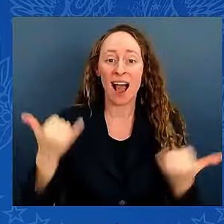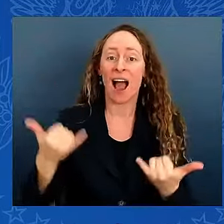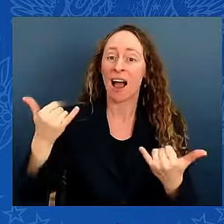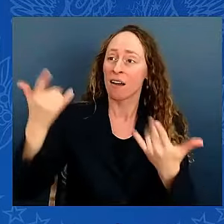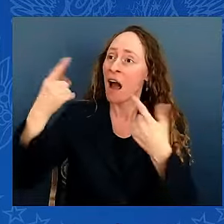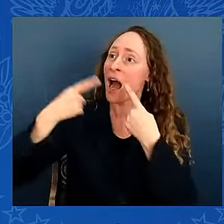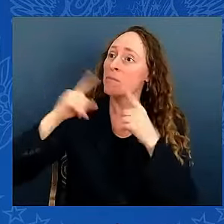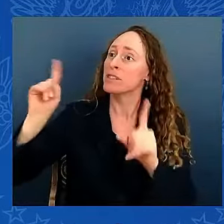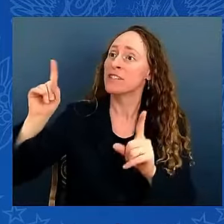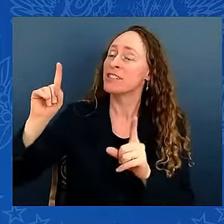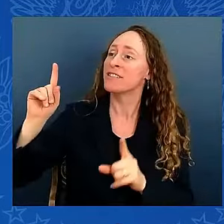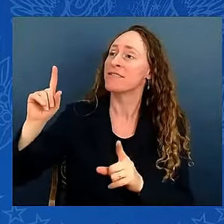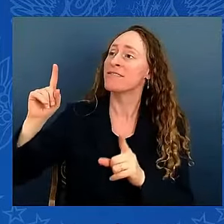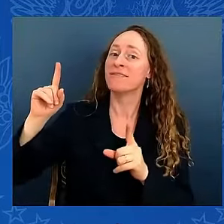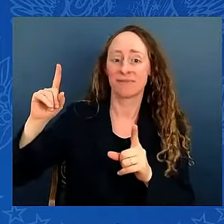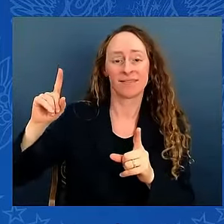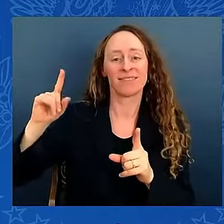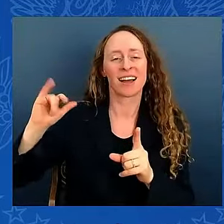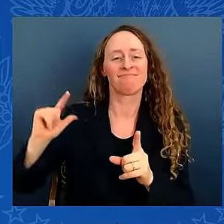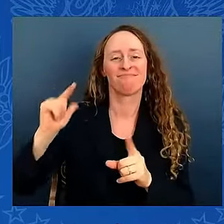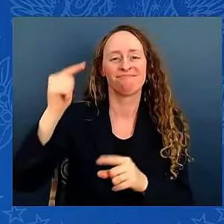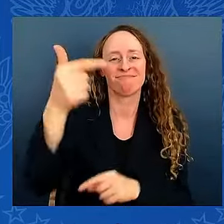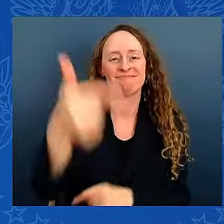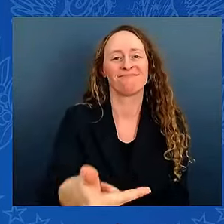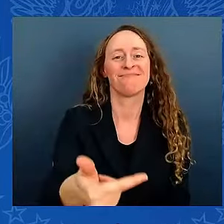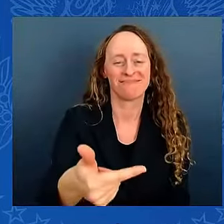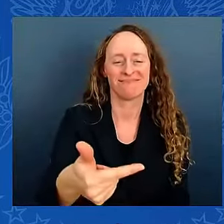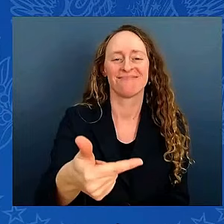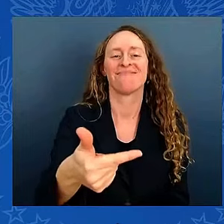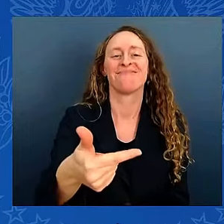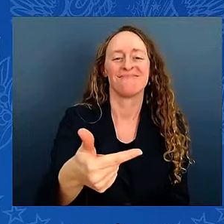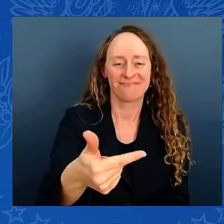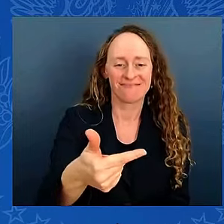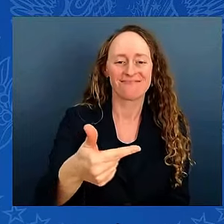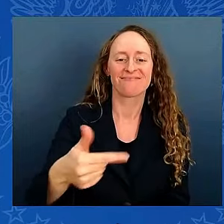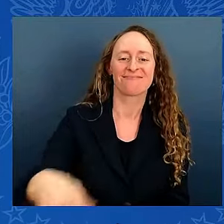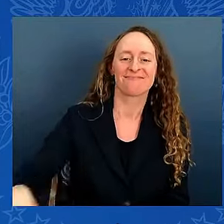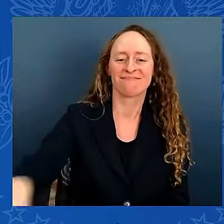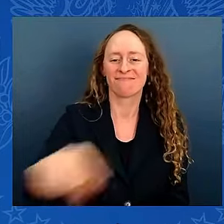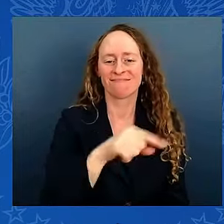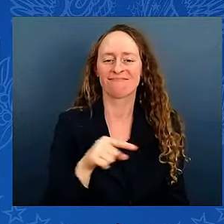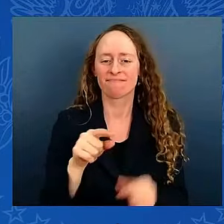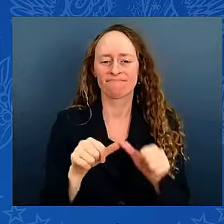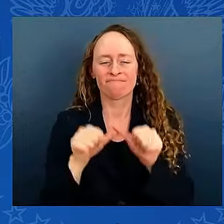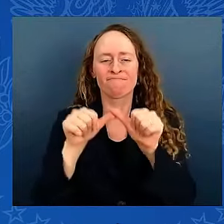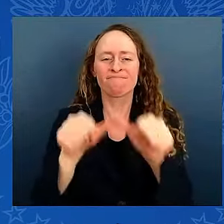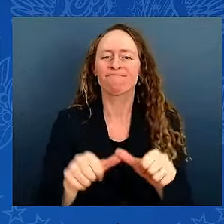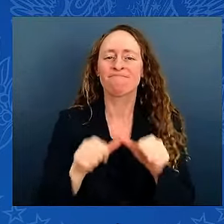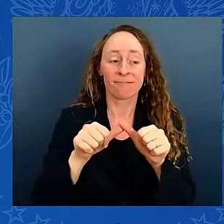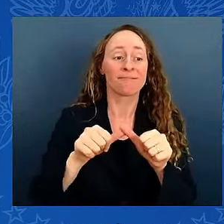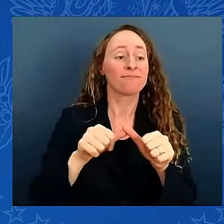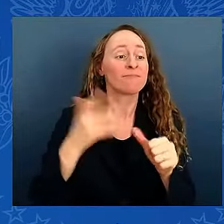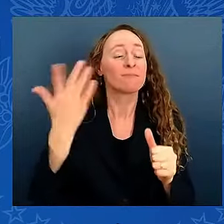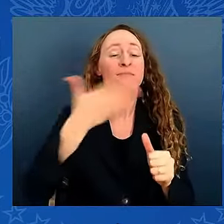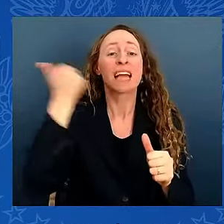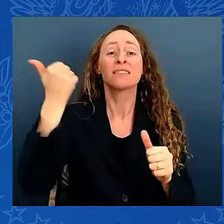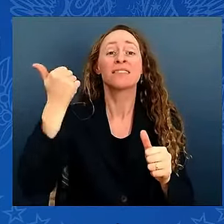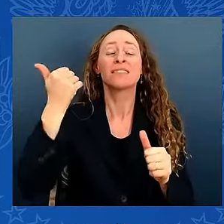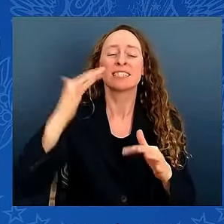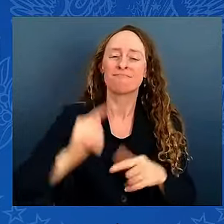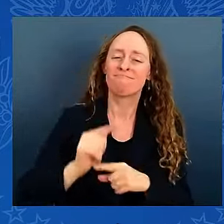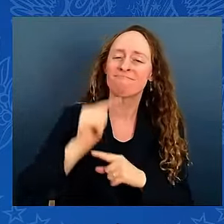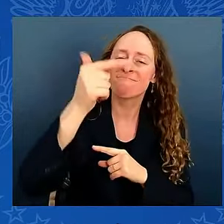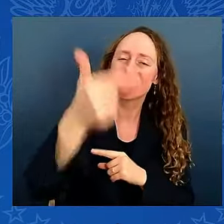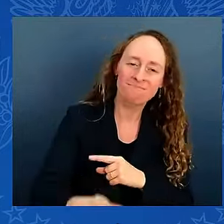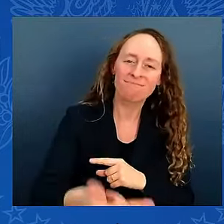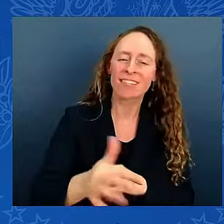fullest, and then pass the torch to those who follow. I know something about that.